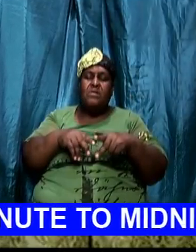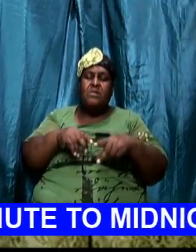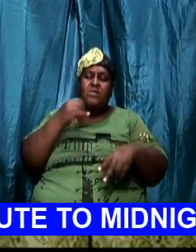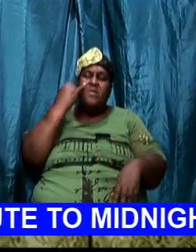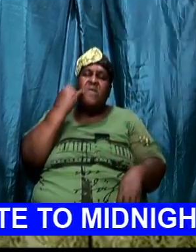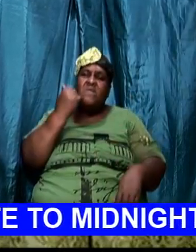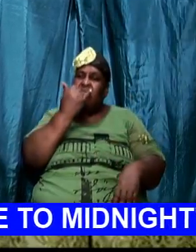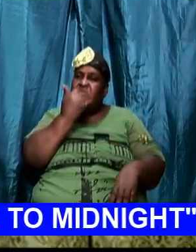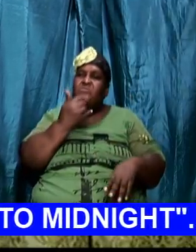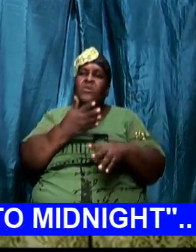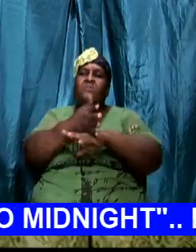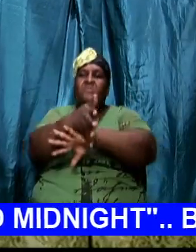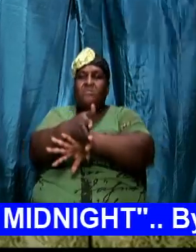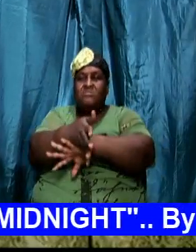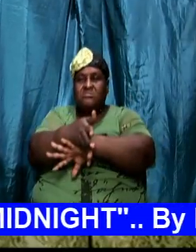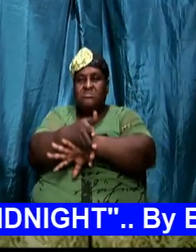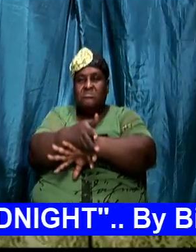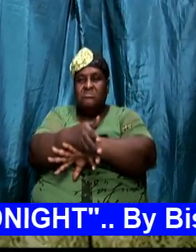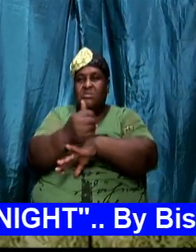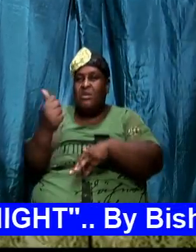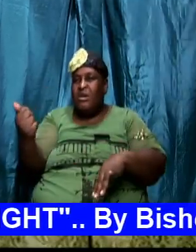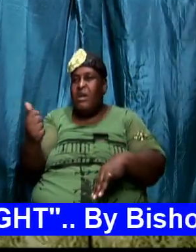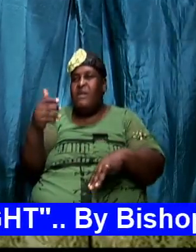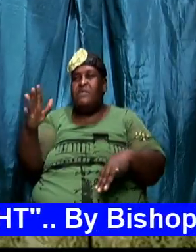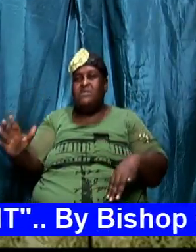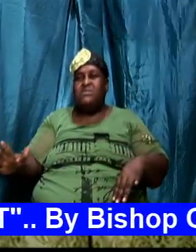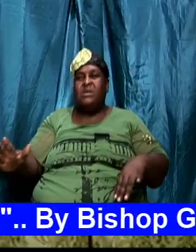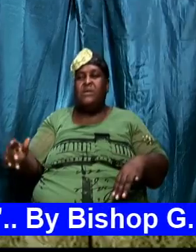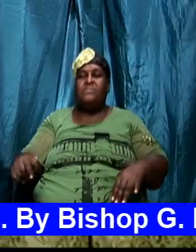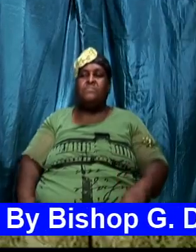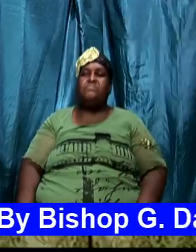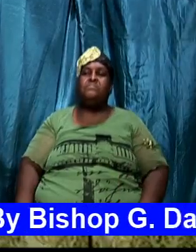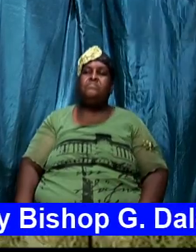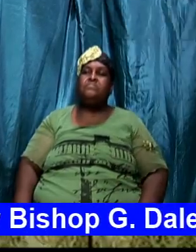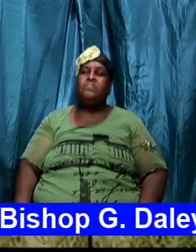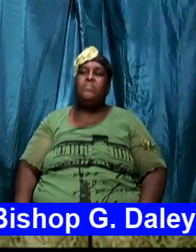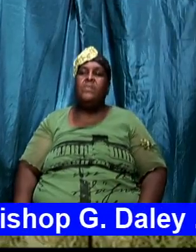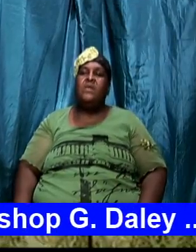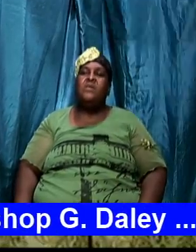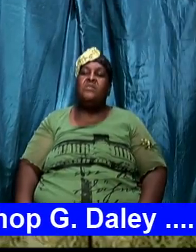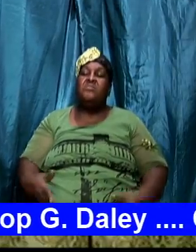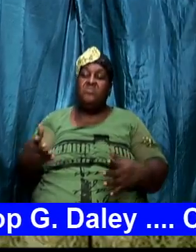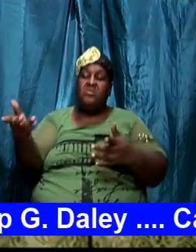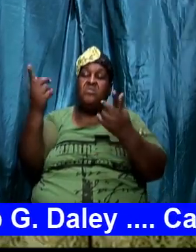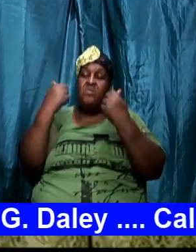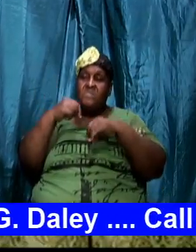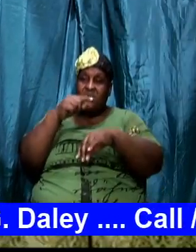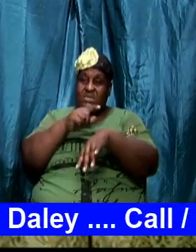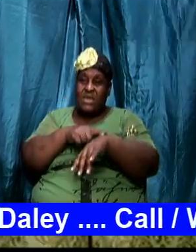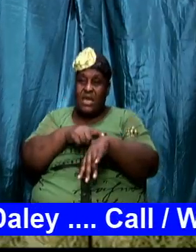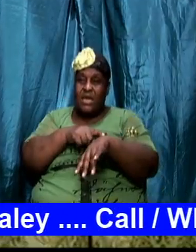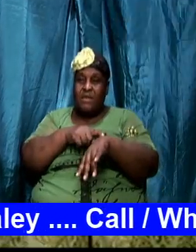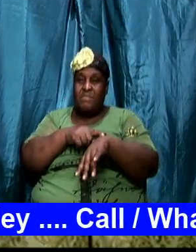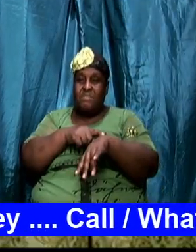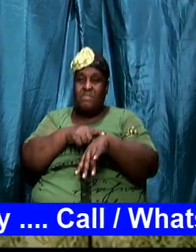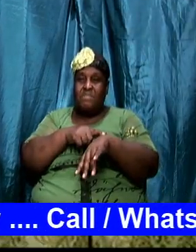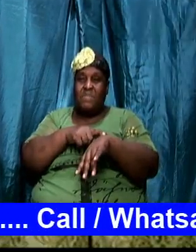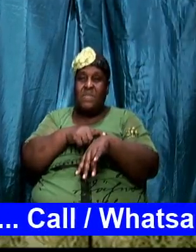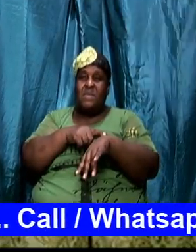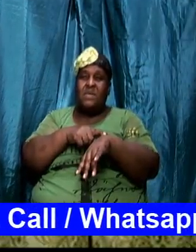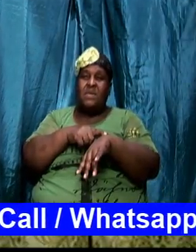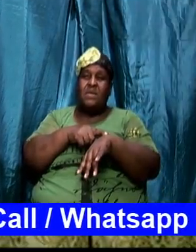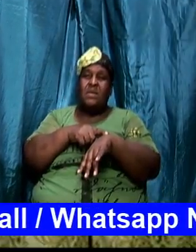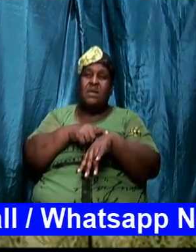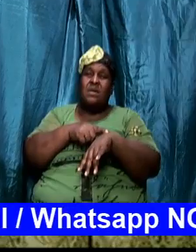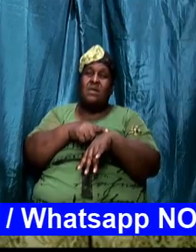well. However, there came a point in time, as I just mentioned, that